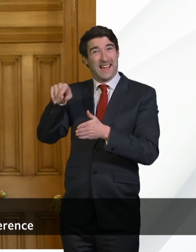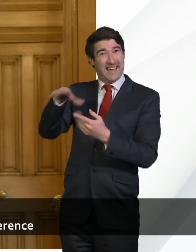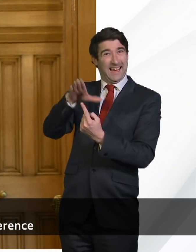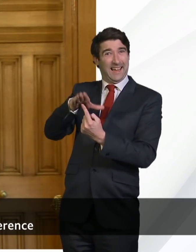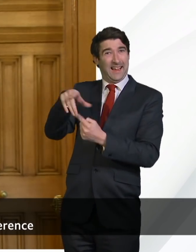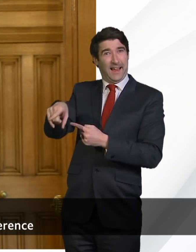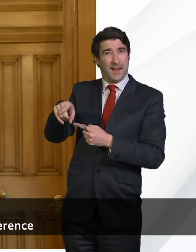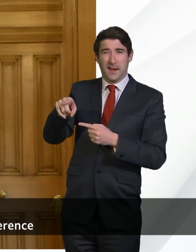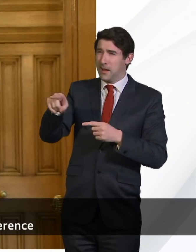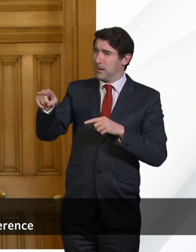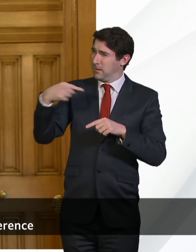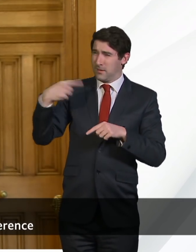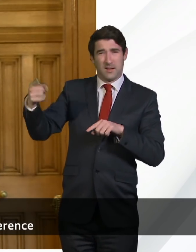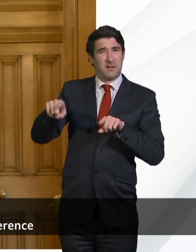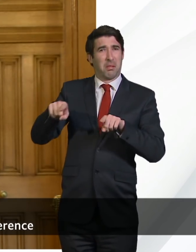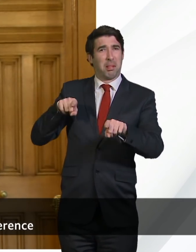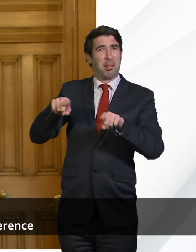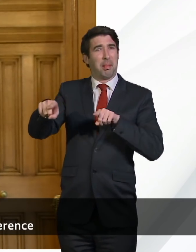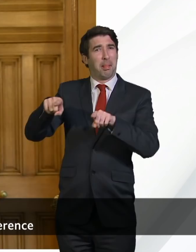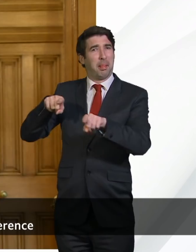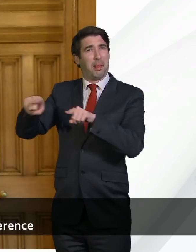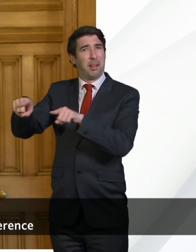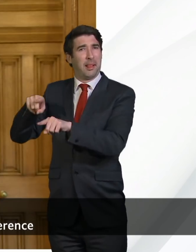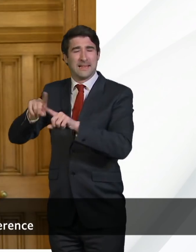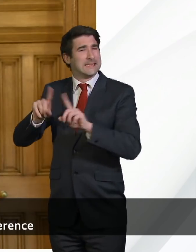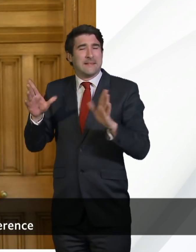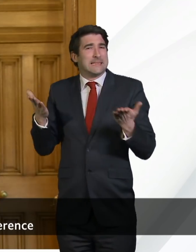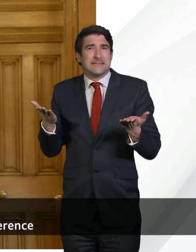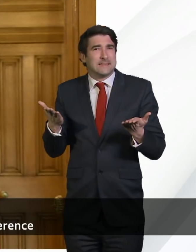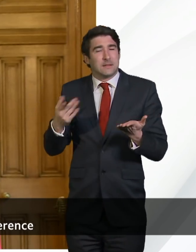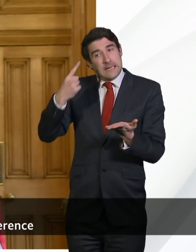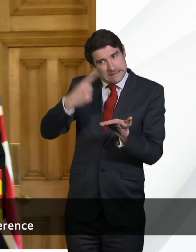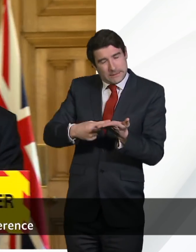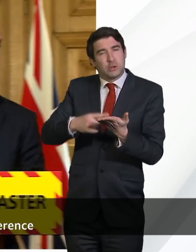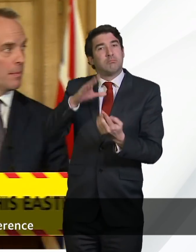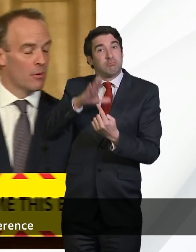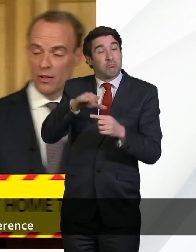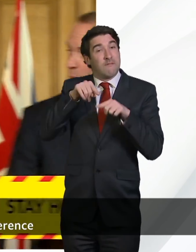I said earlier, we'll take the right decisions at the right moment in time.